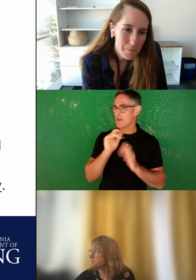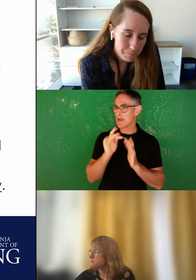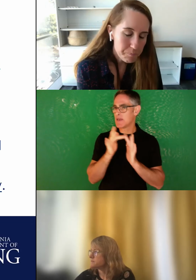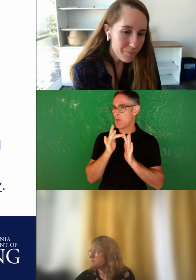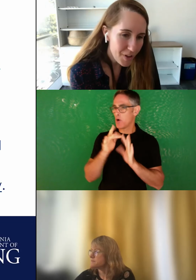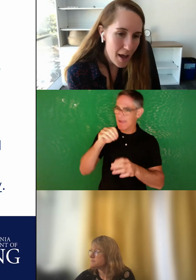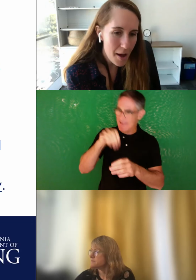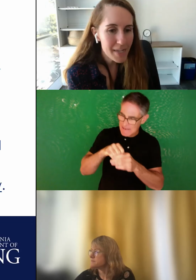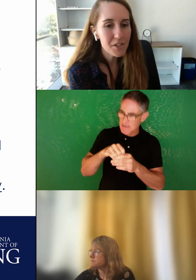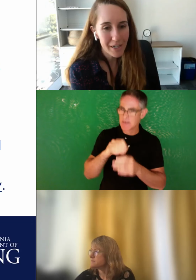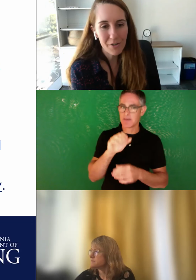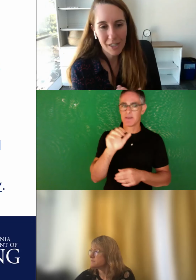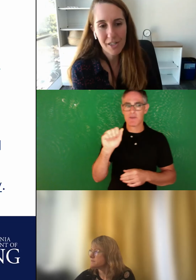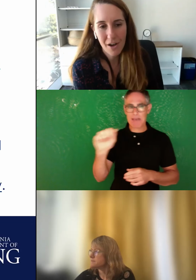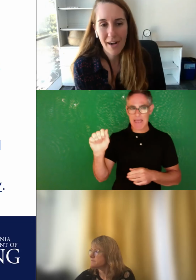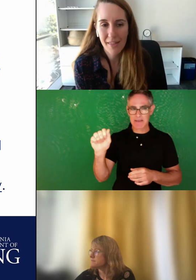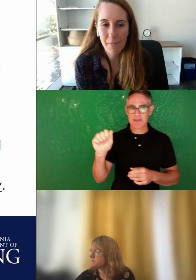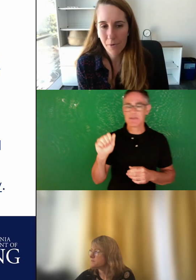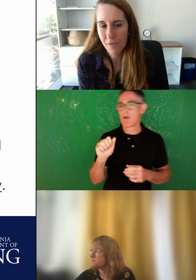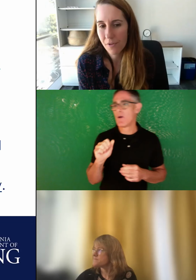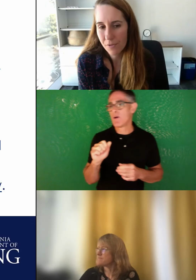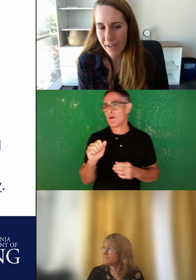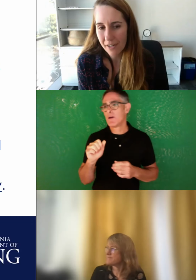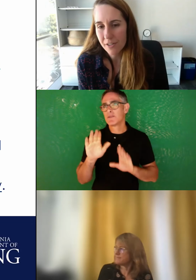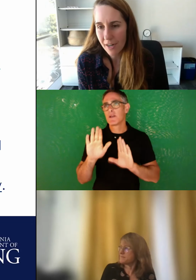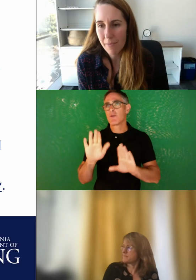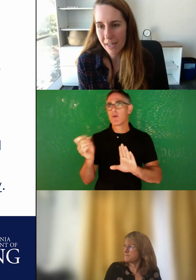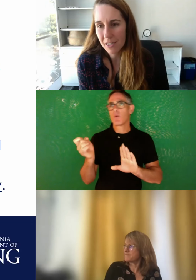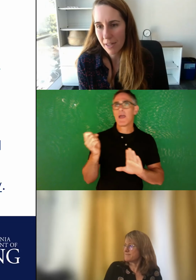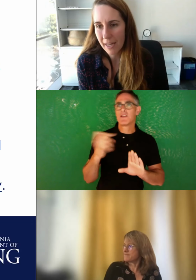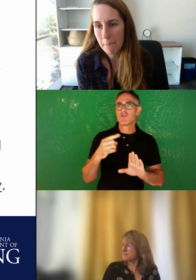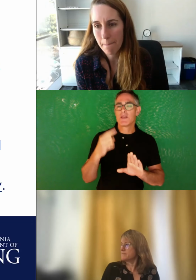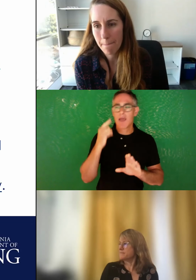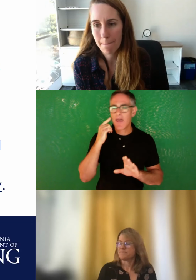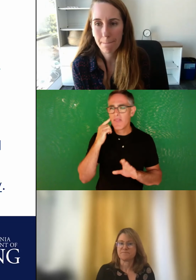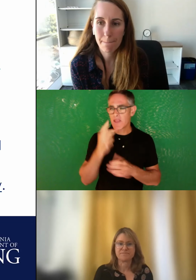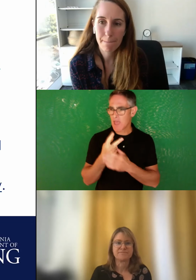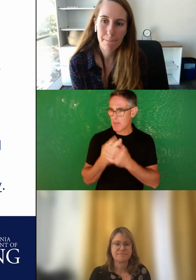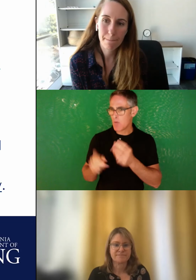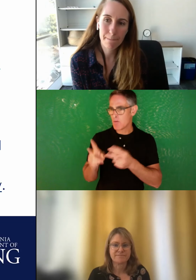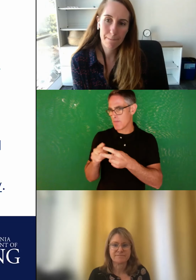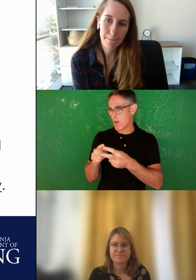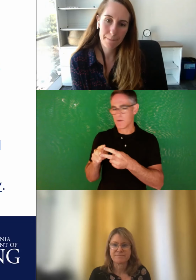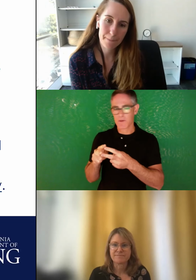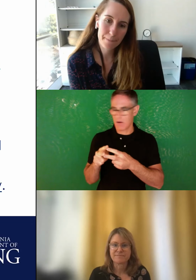AAAs. So it's a great question though, and I think both of those factors are coming into play.